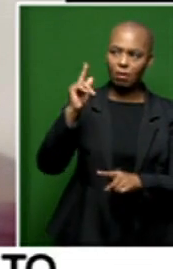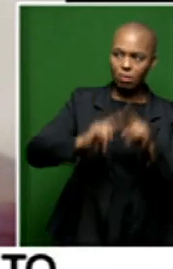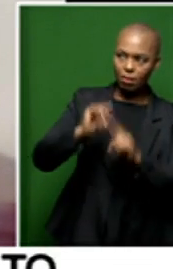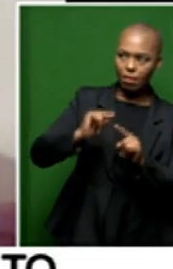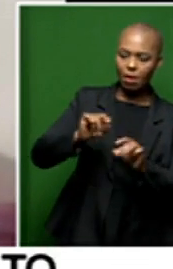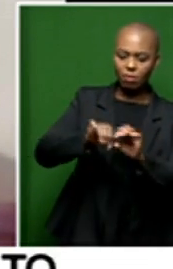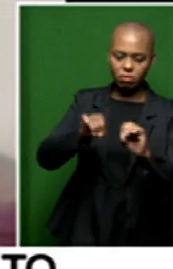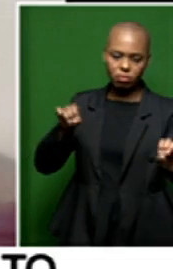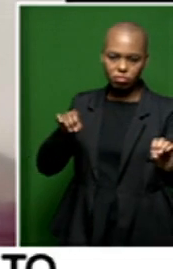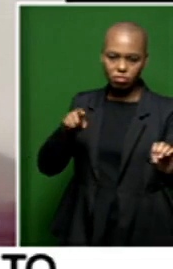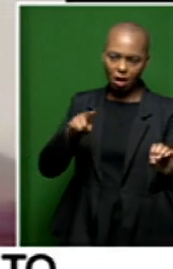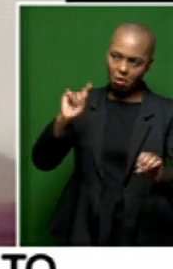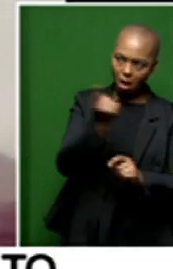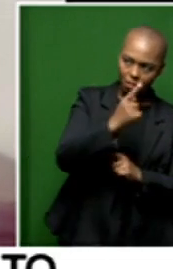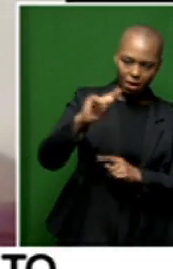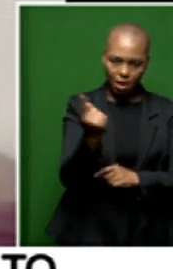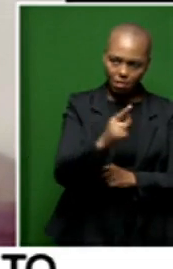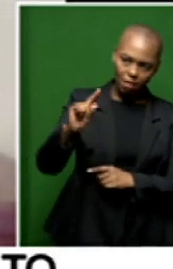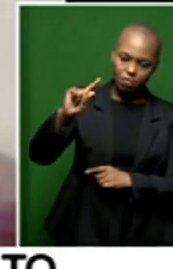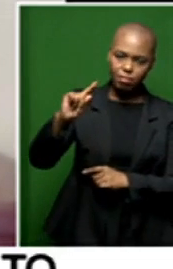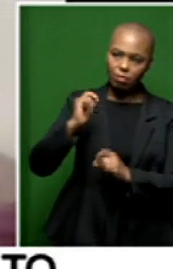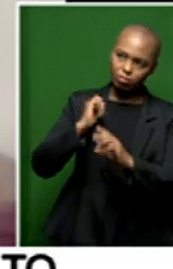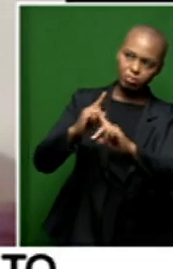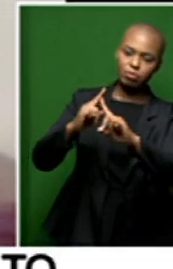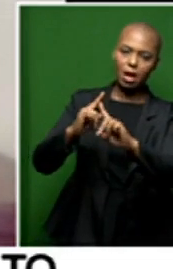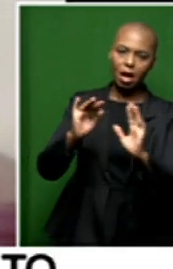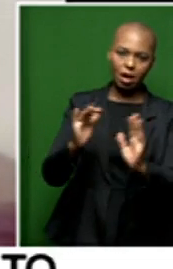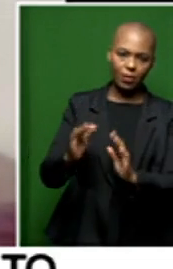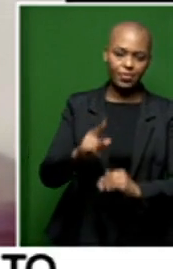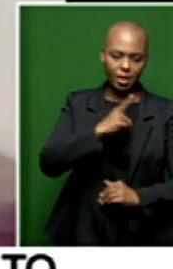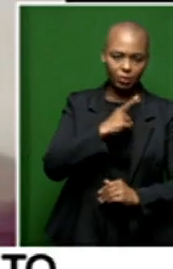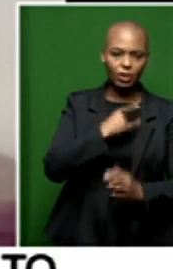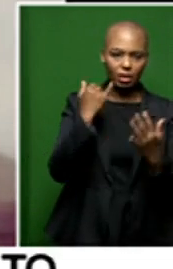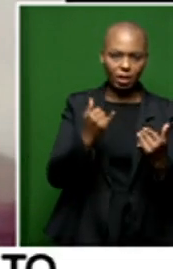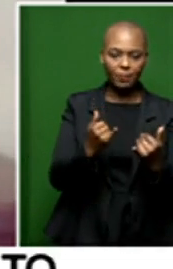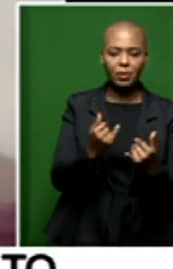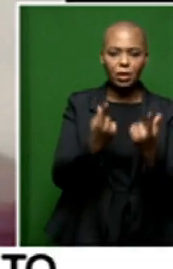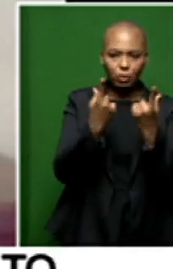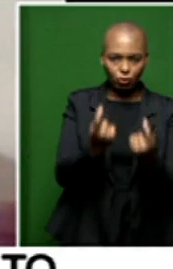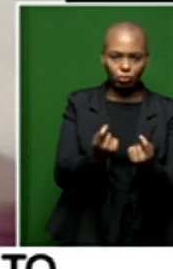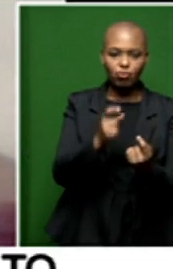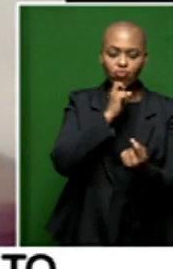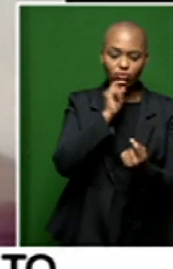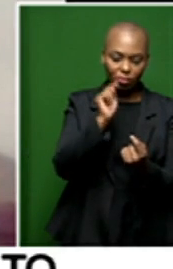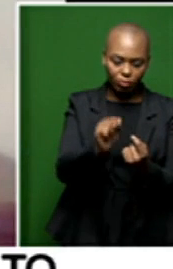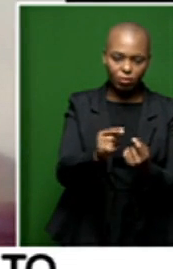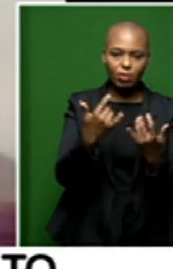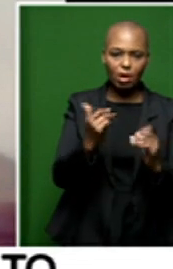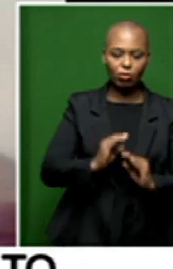in your hand, which is why I incorporated Filipino martial arts. And then also wanted to